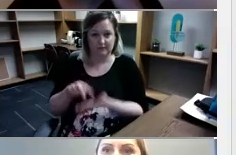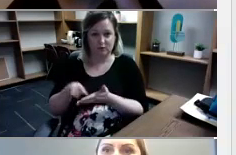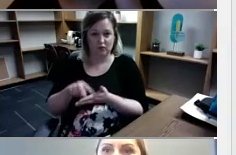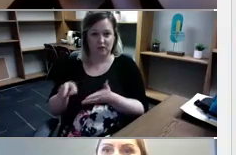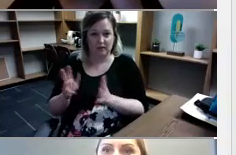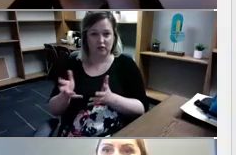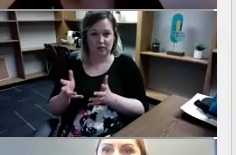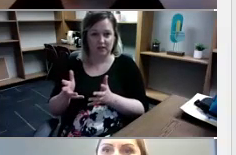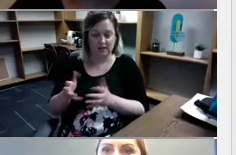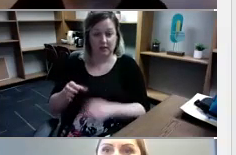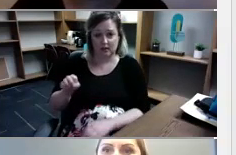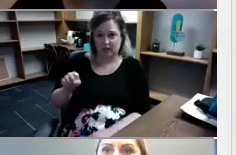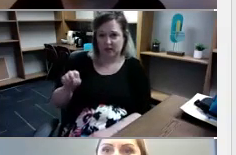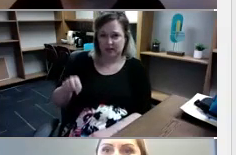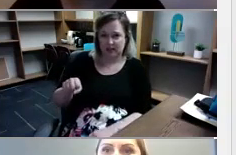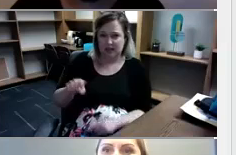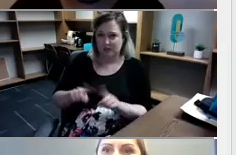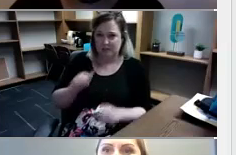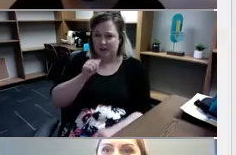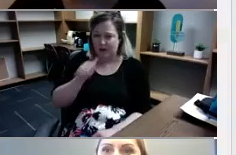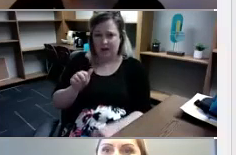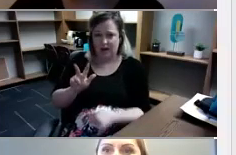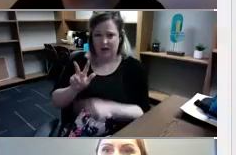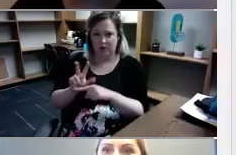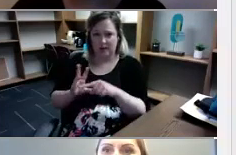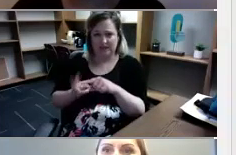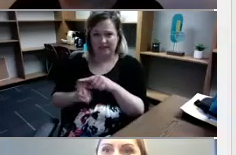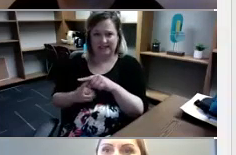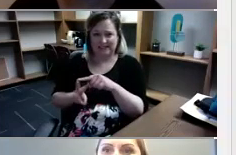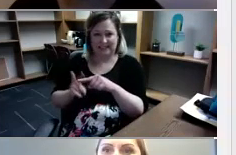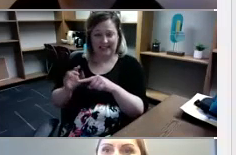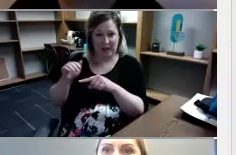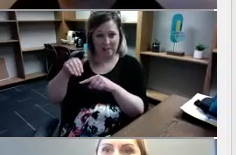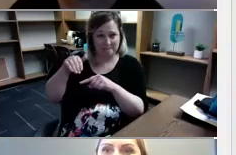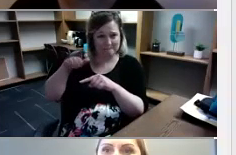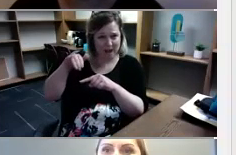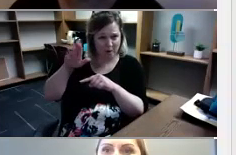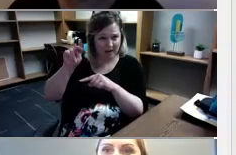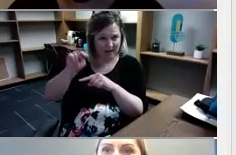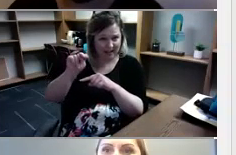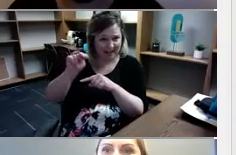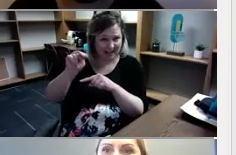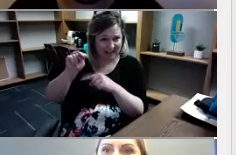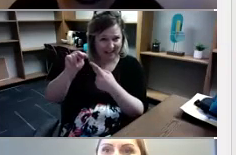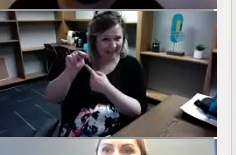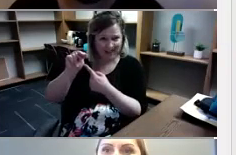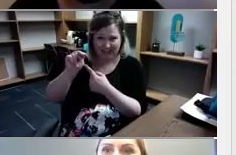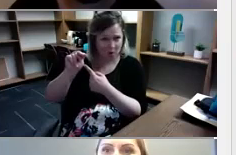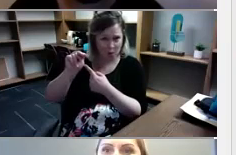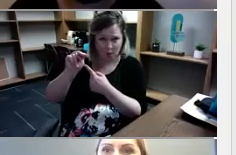Yes, but it is not going to be 3 by 16 to the power of n. It is going to be 3 by 16 to the power of log